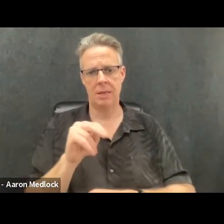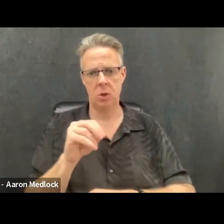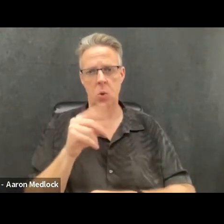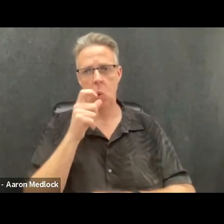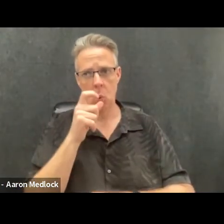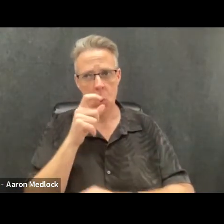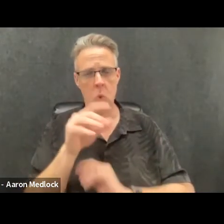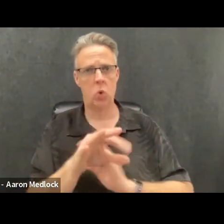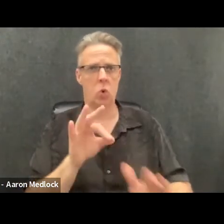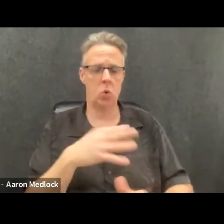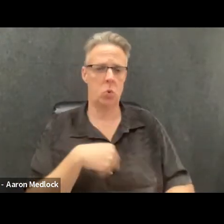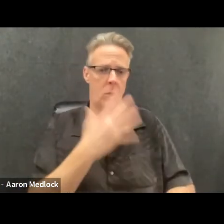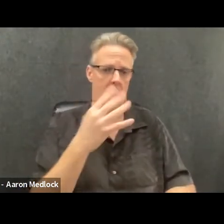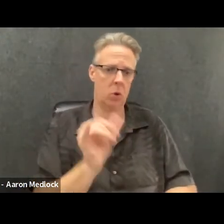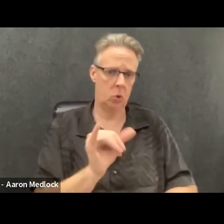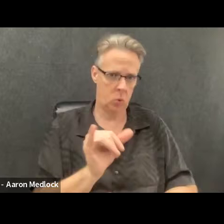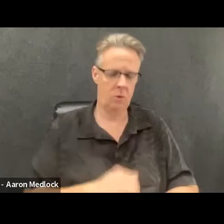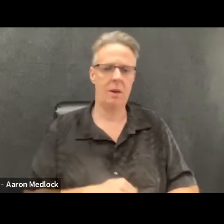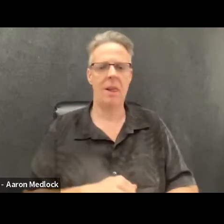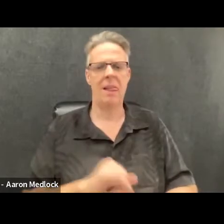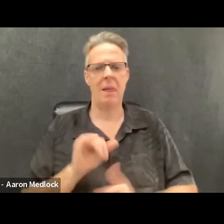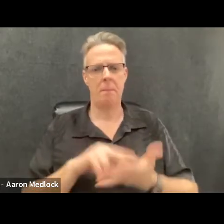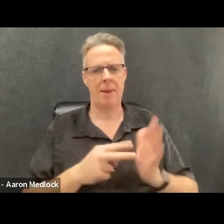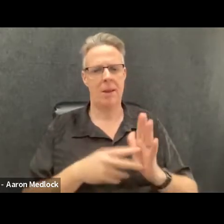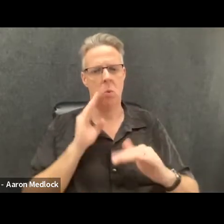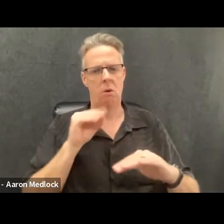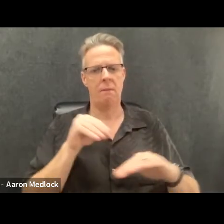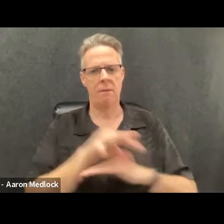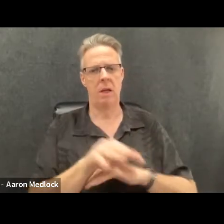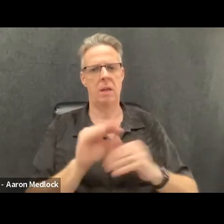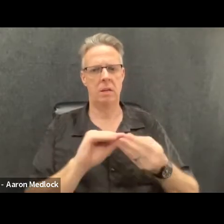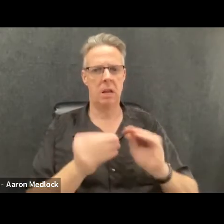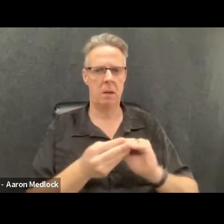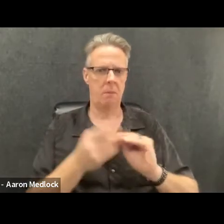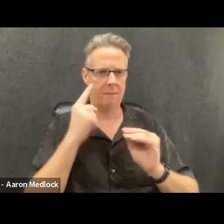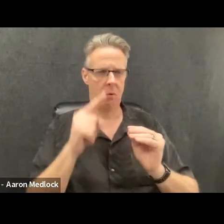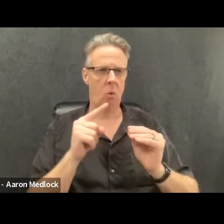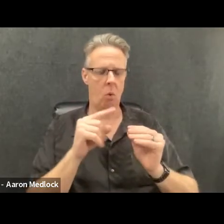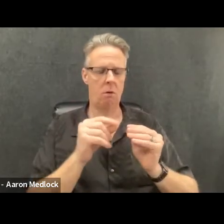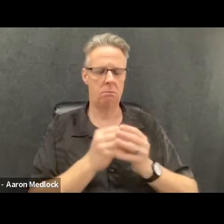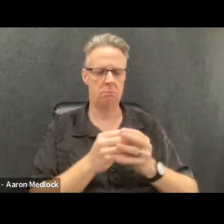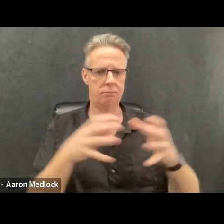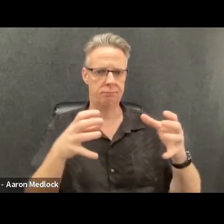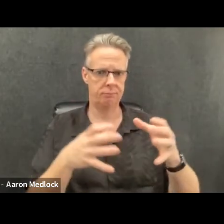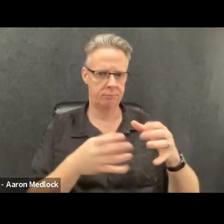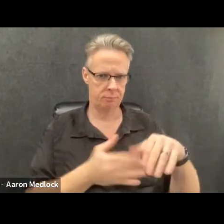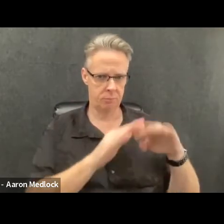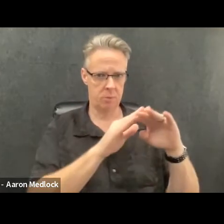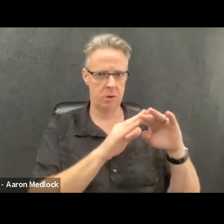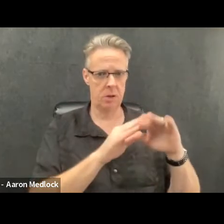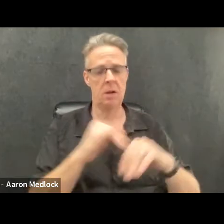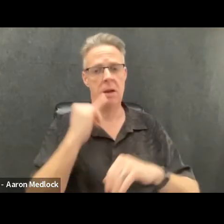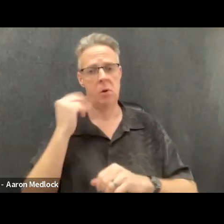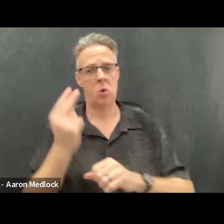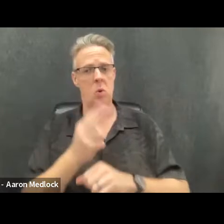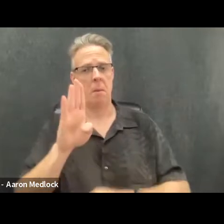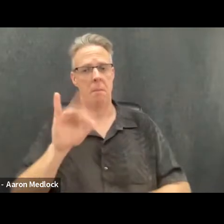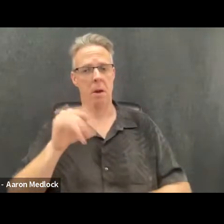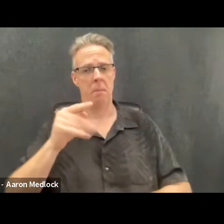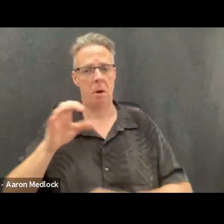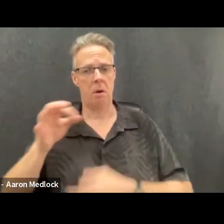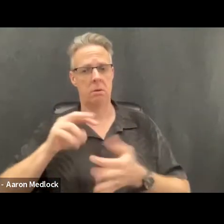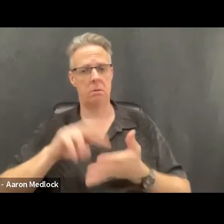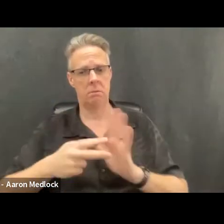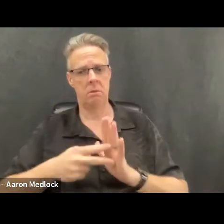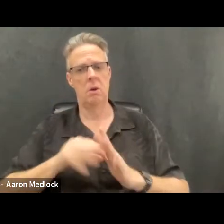white. So that's going to affect the numbers for the growth. But if you use the BIPOC definition that includes